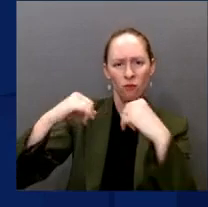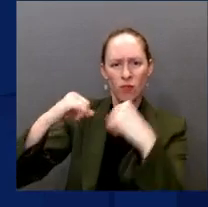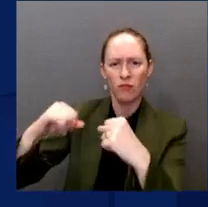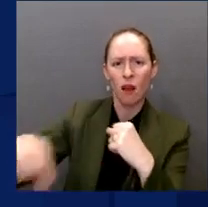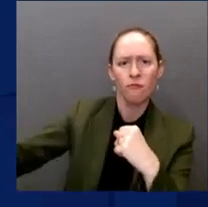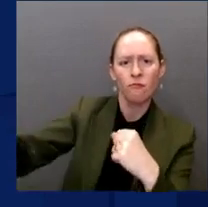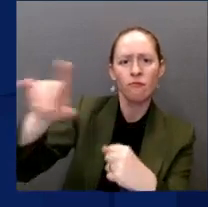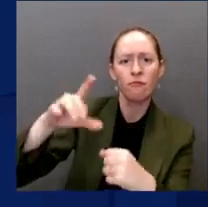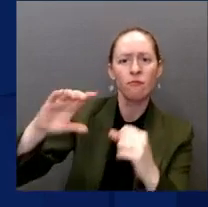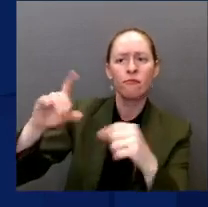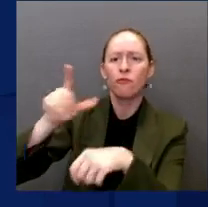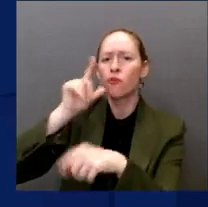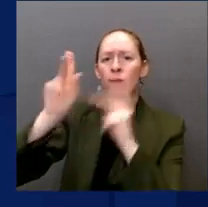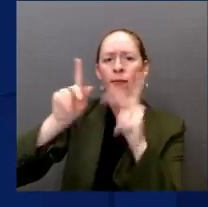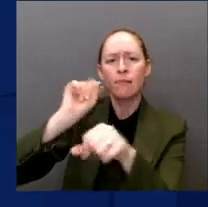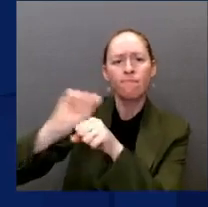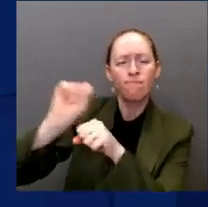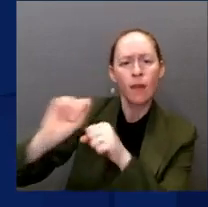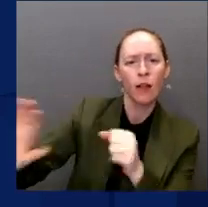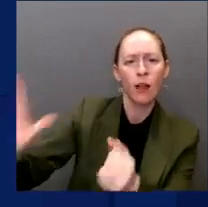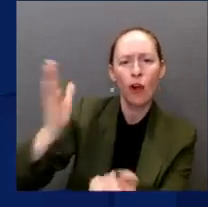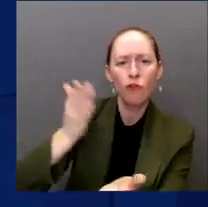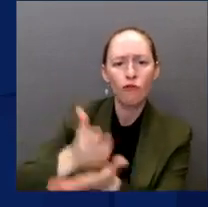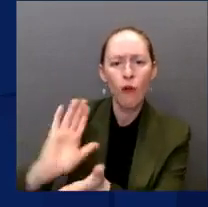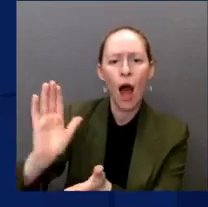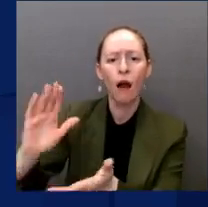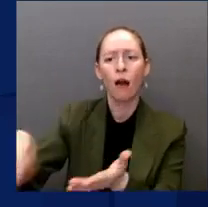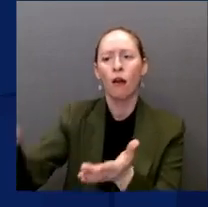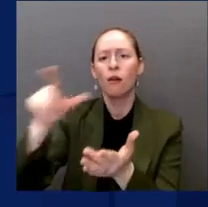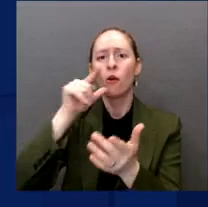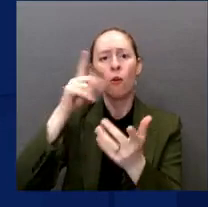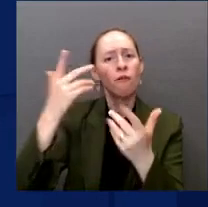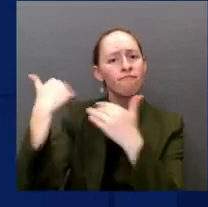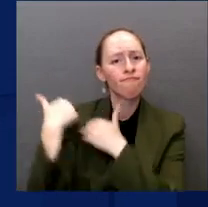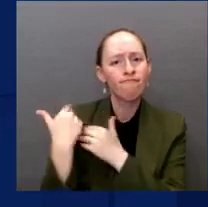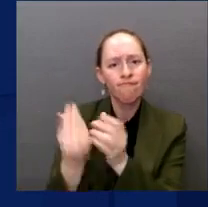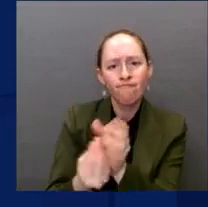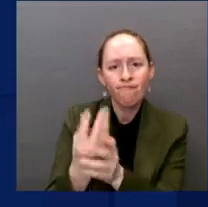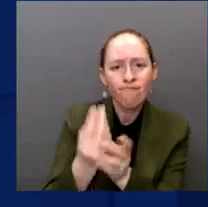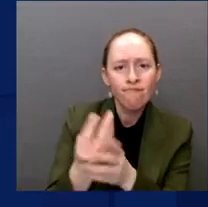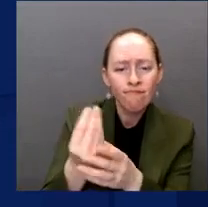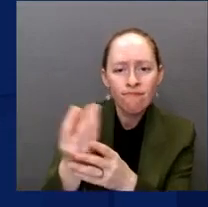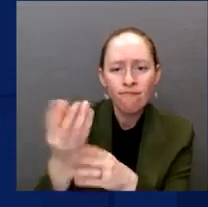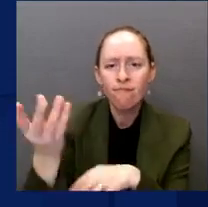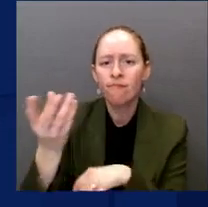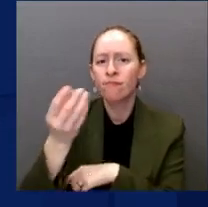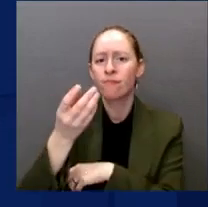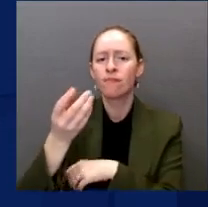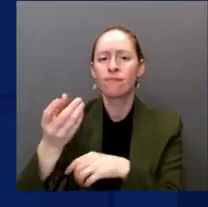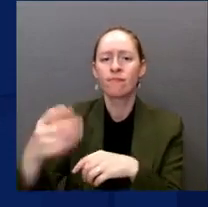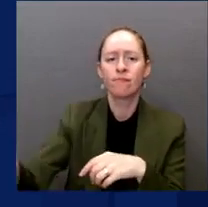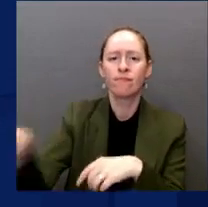process our food, who transport it to grocery stores, who stock the grocery shelves,